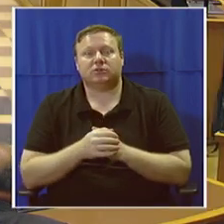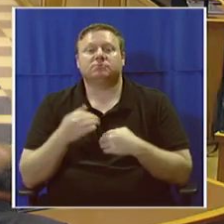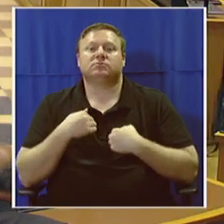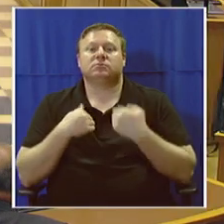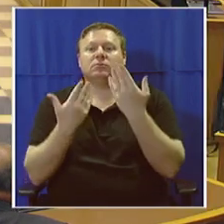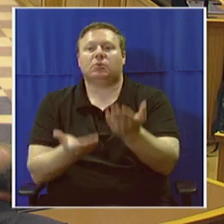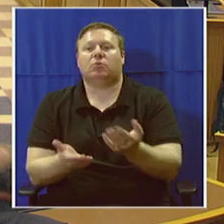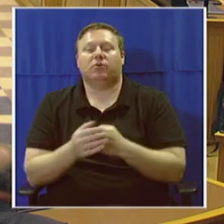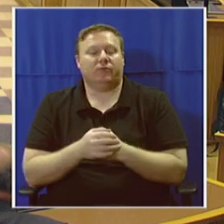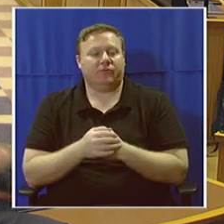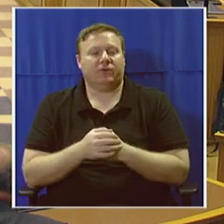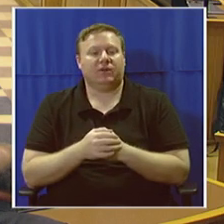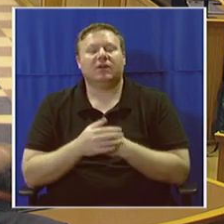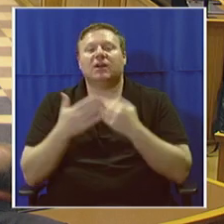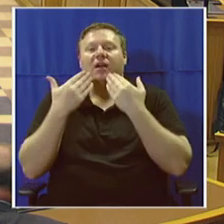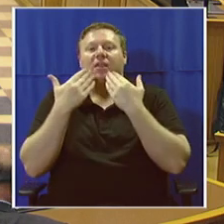Thank you, Honorable Member.